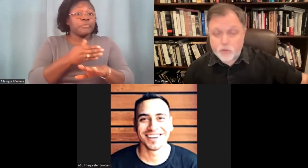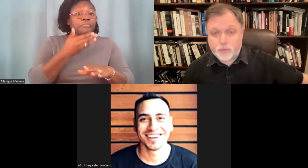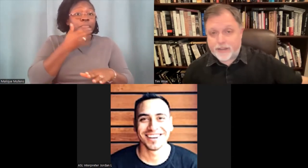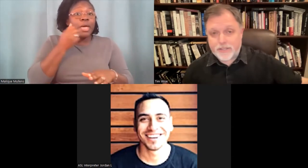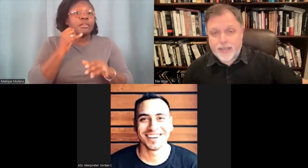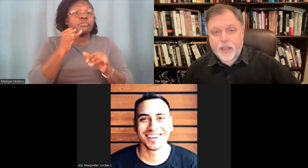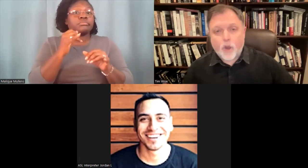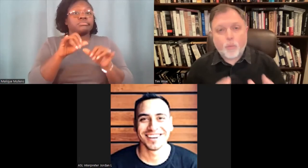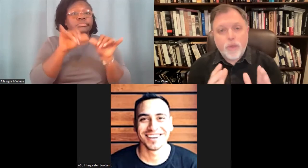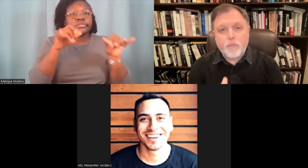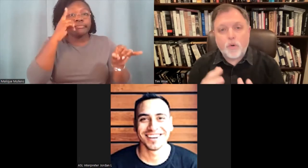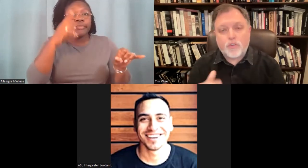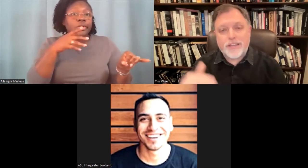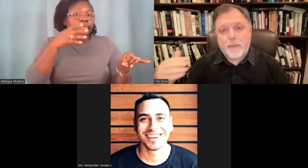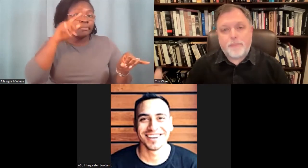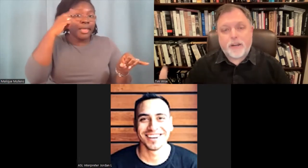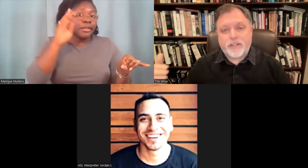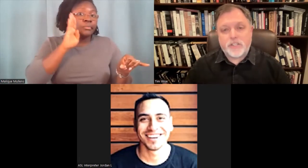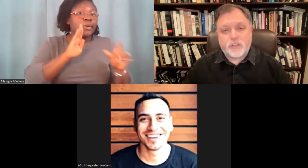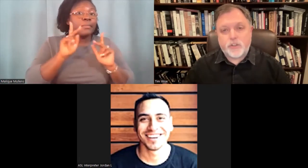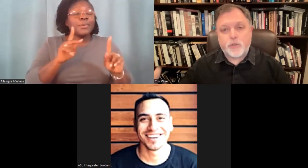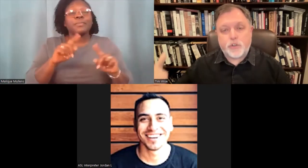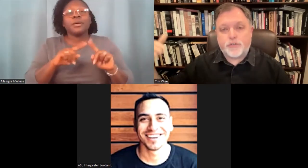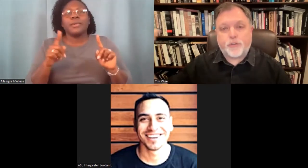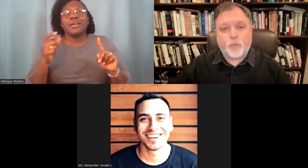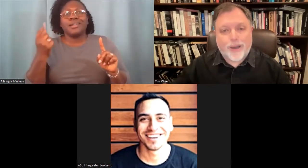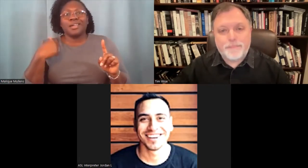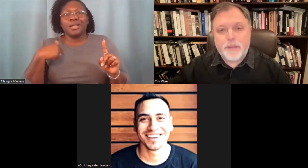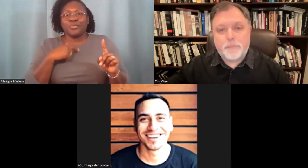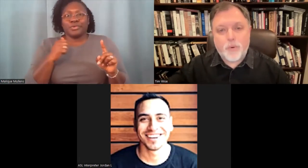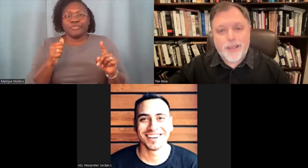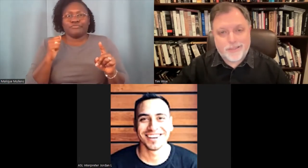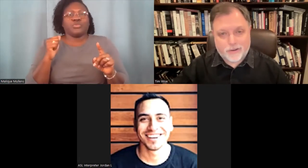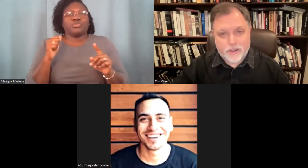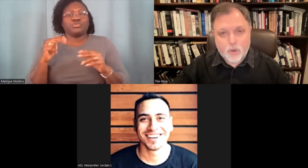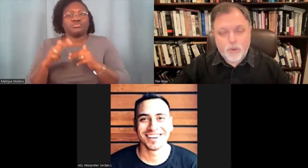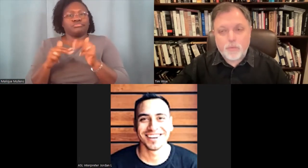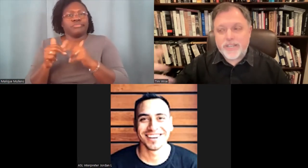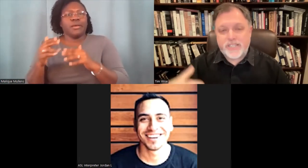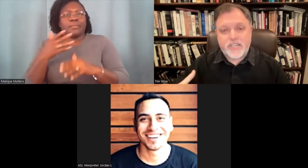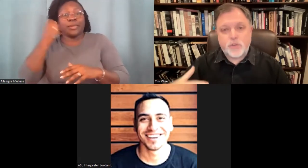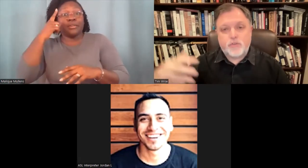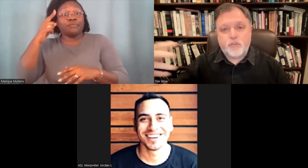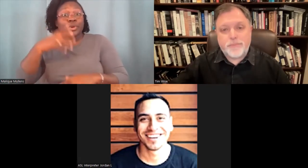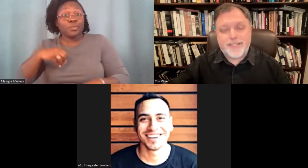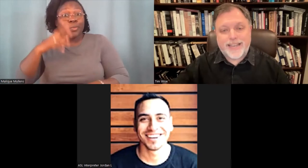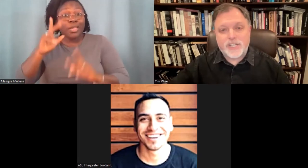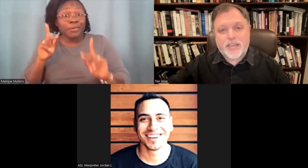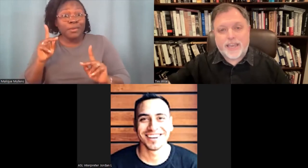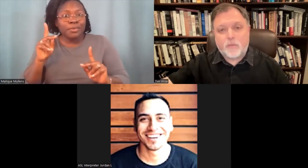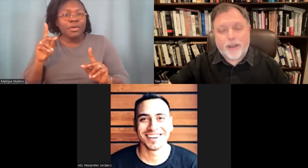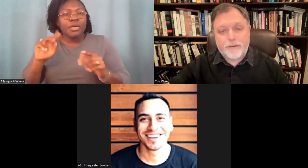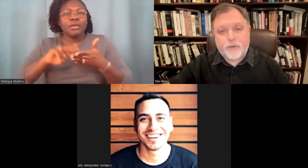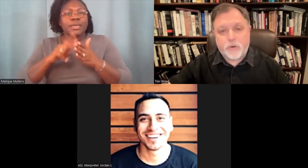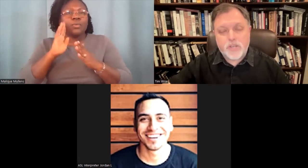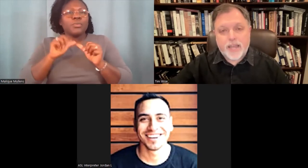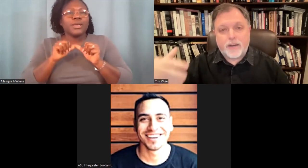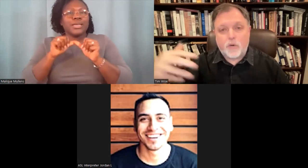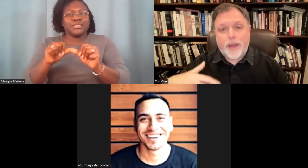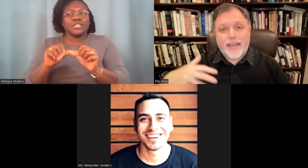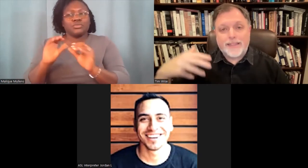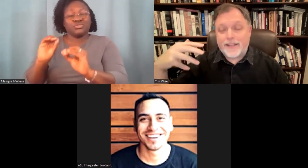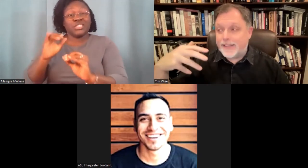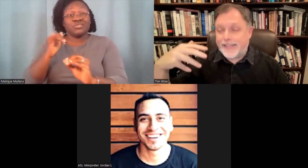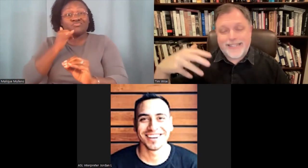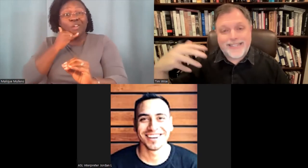That goes without saying. We won't create better institutions for white people either. We will continue to miseducate white folks in